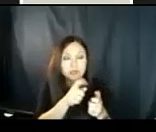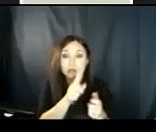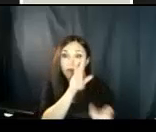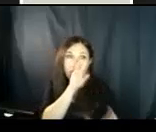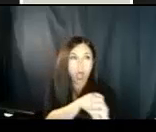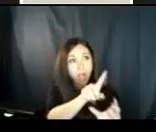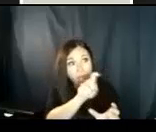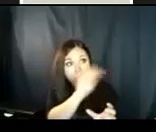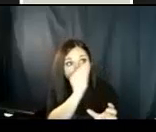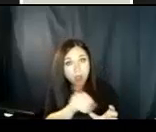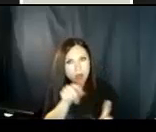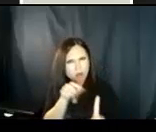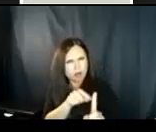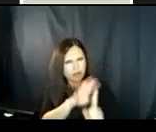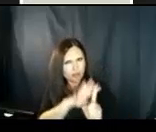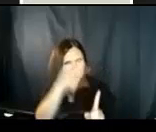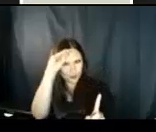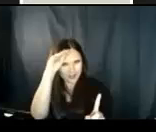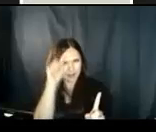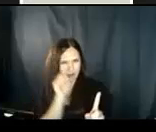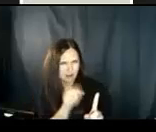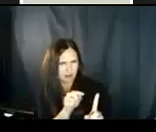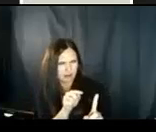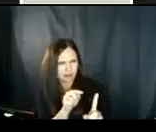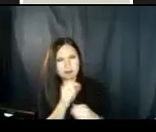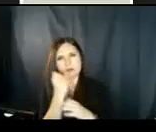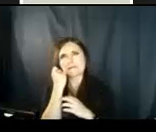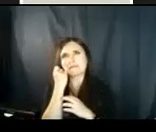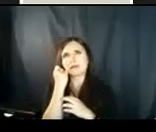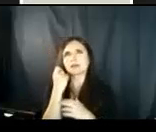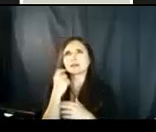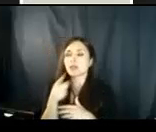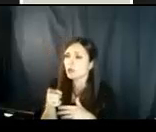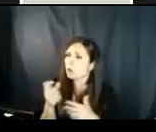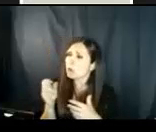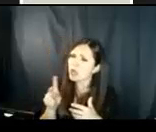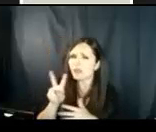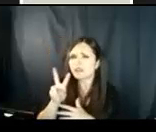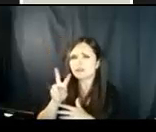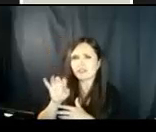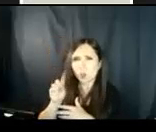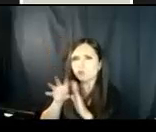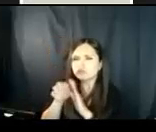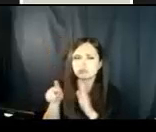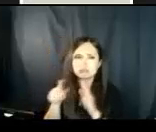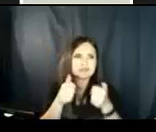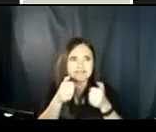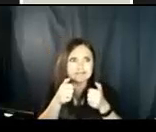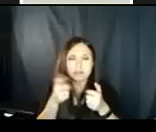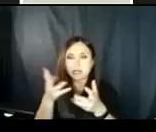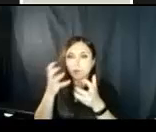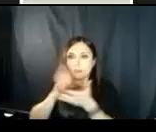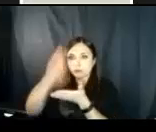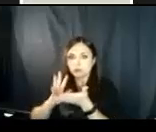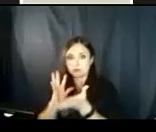Are they learning? So think about this. If I say, I'm going to play this video for my student because I'm going to keep them engaged, right?